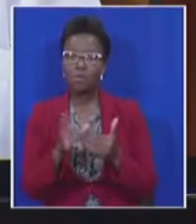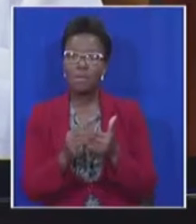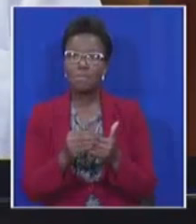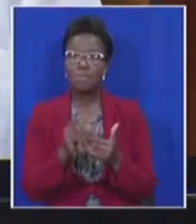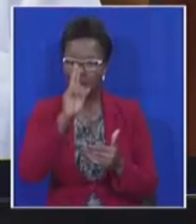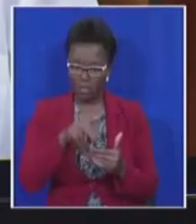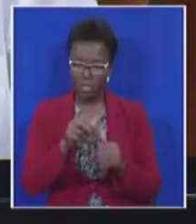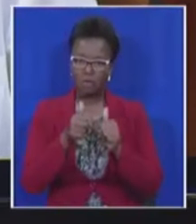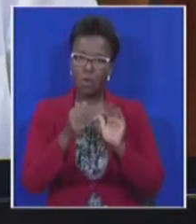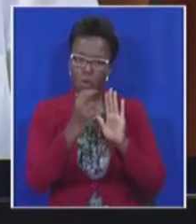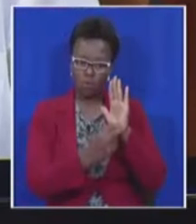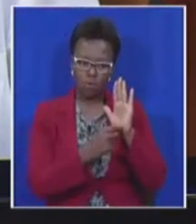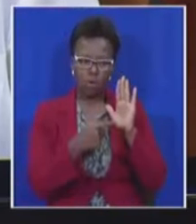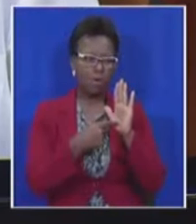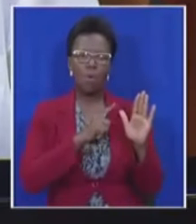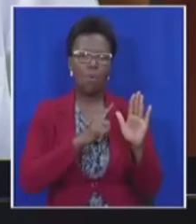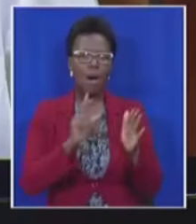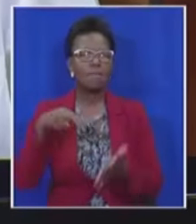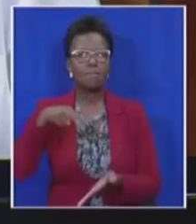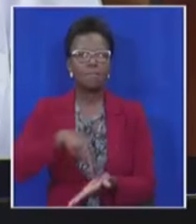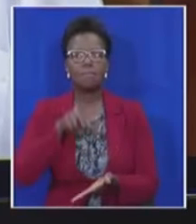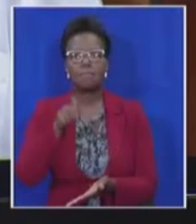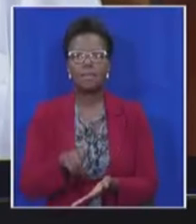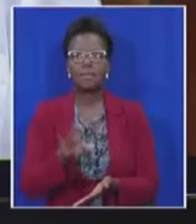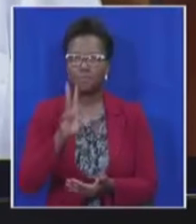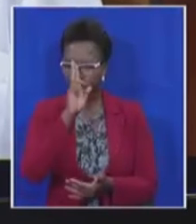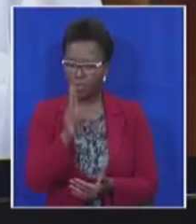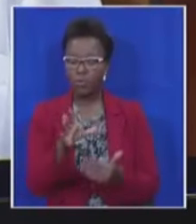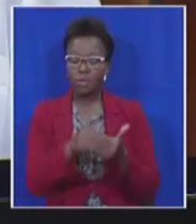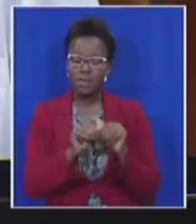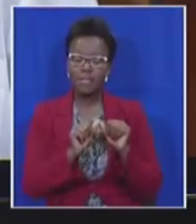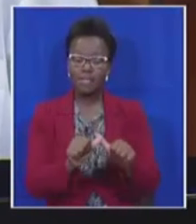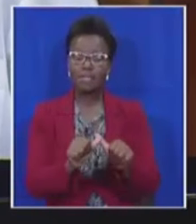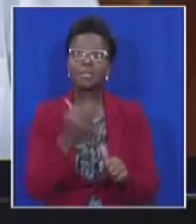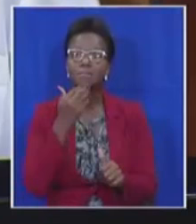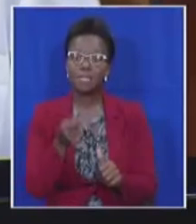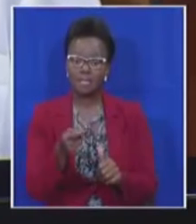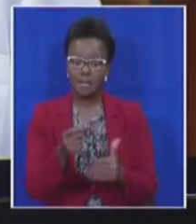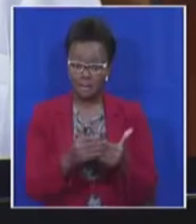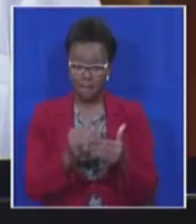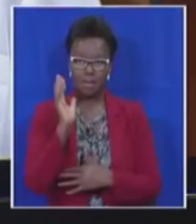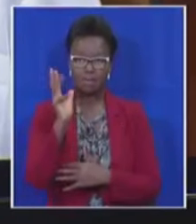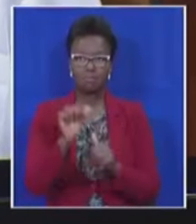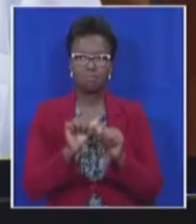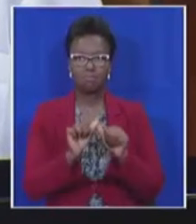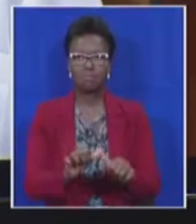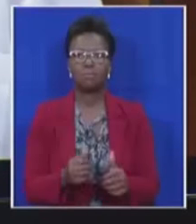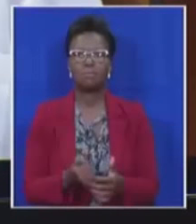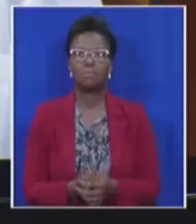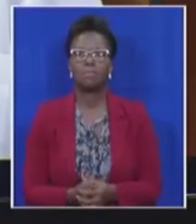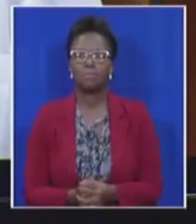principle you are addressing. Honourable Members, let's proceed. Honourable Member, proceed.